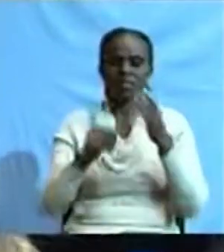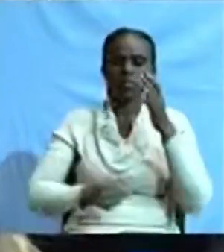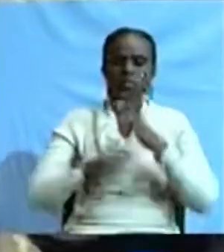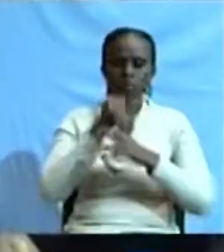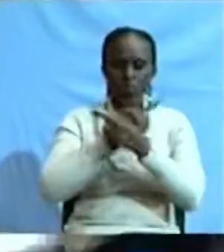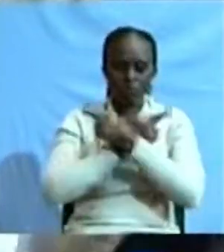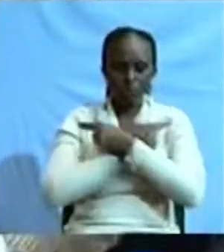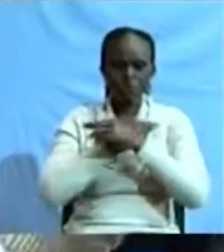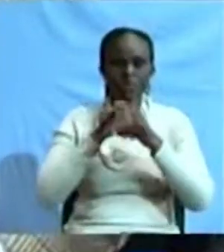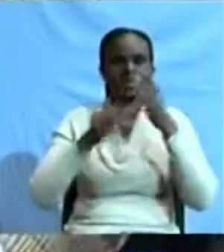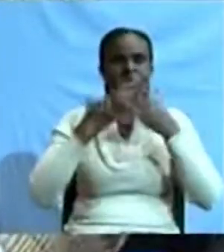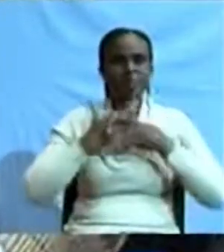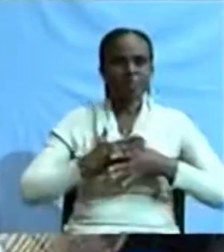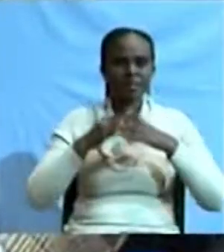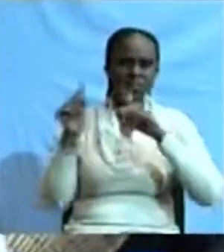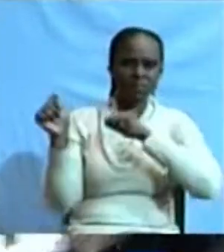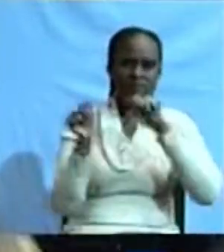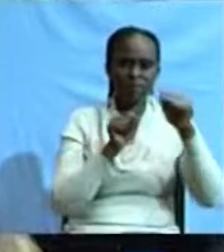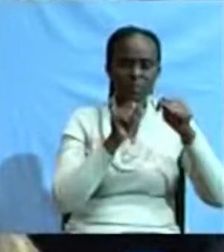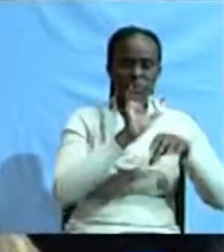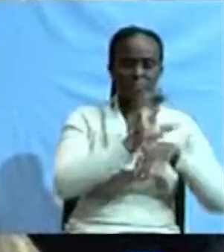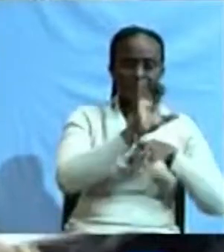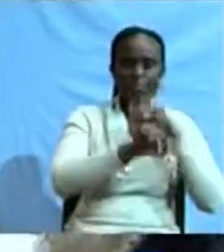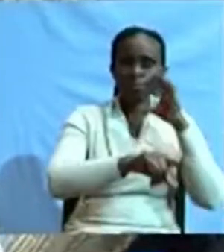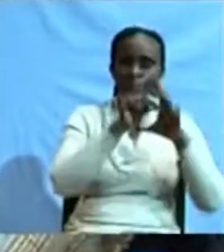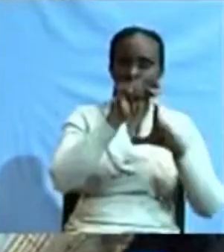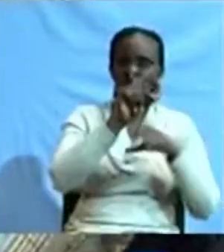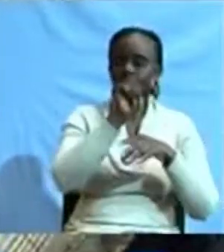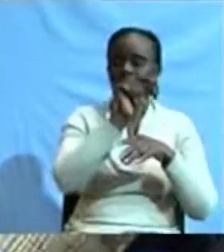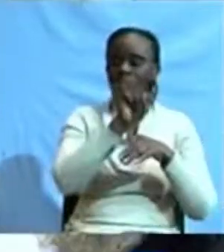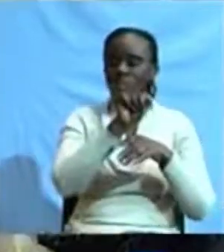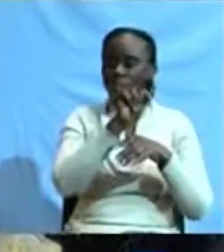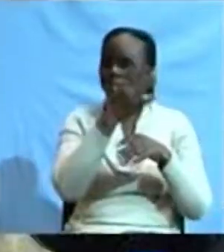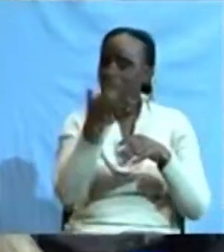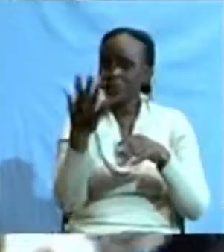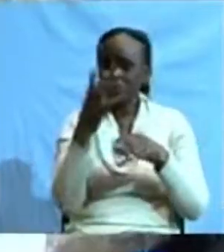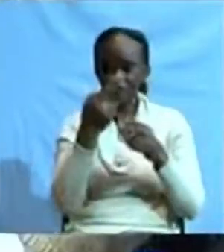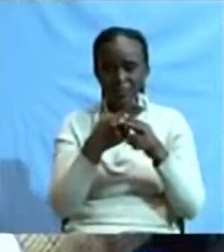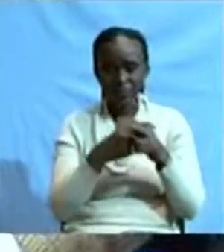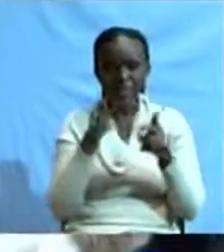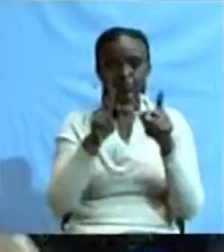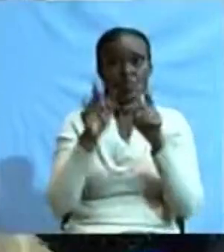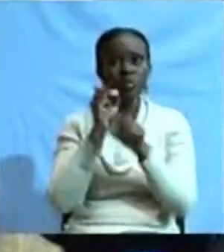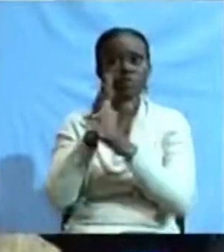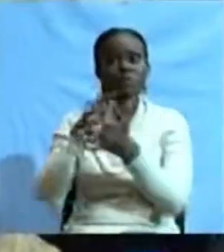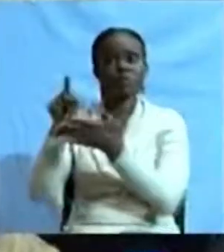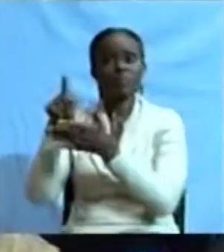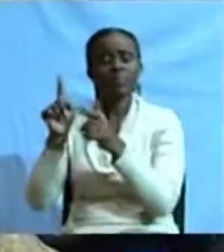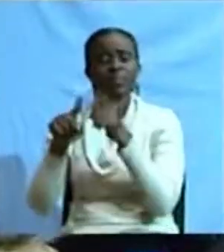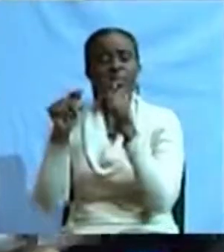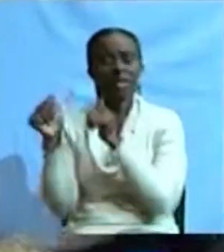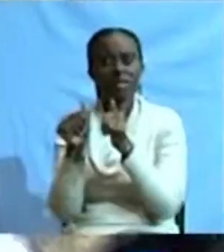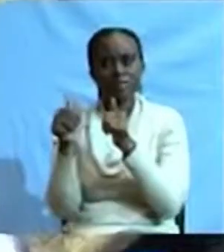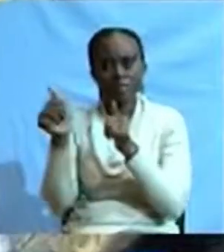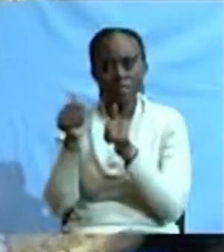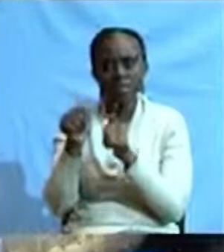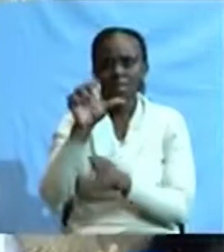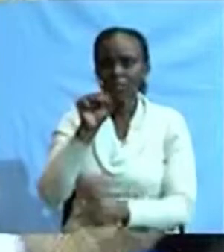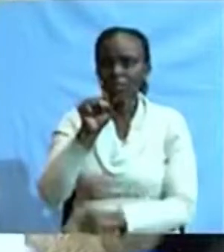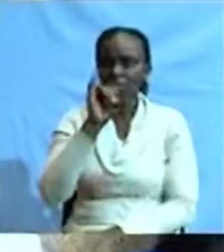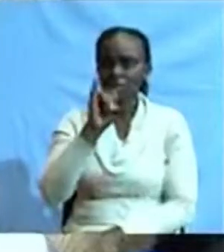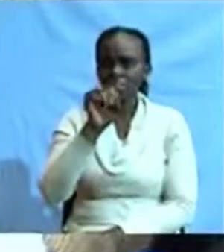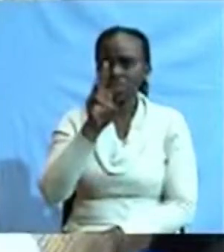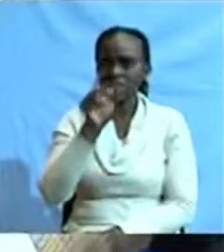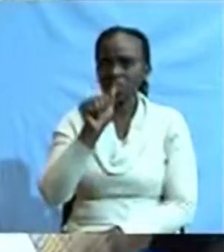mean, Kalomo, you were transferred to Chipata. He found it was something months. People are not willing to pay. But the actions of Mr. Swakwi, the